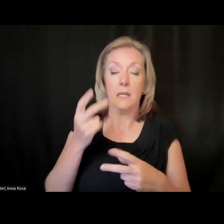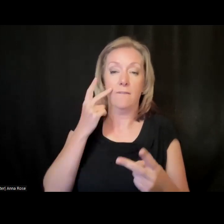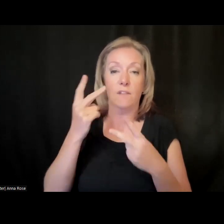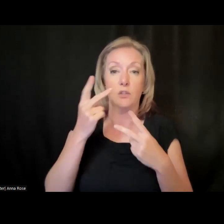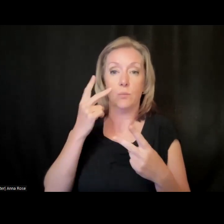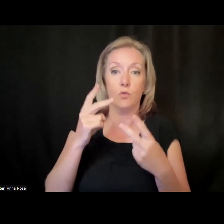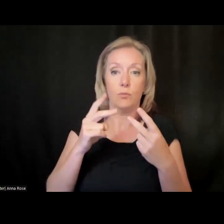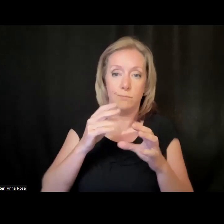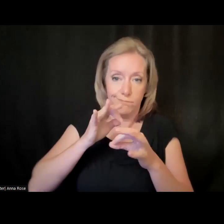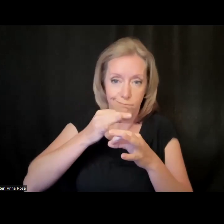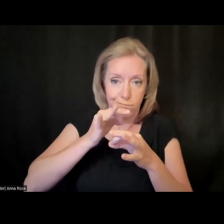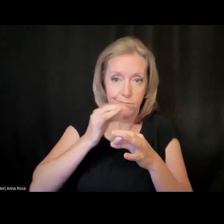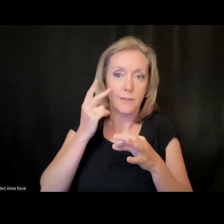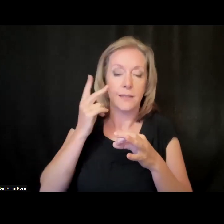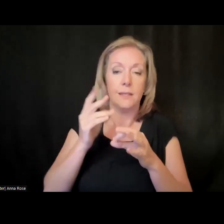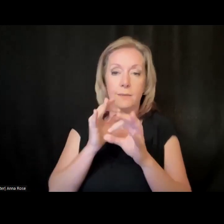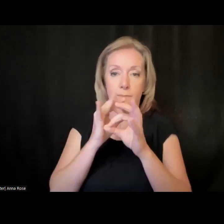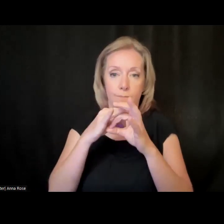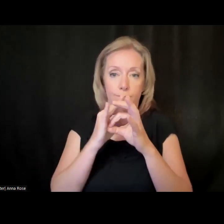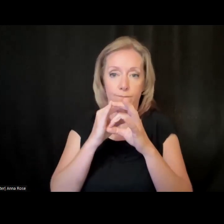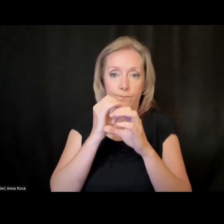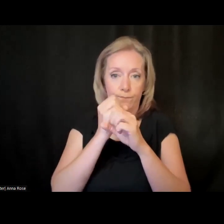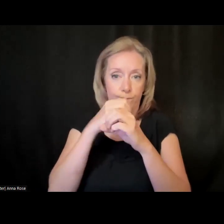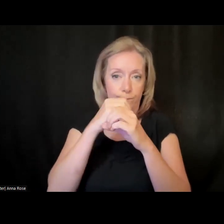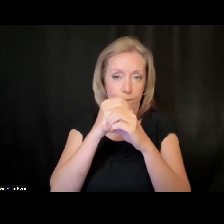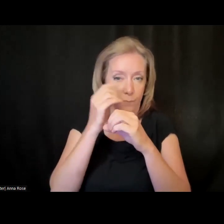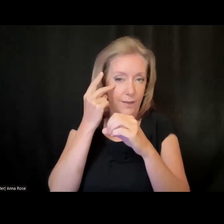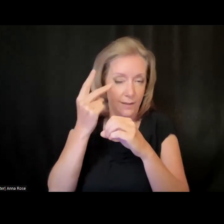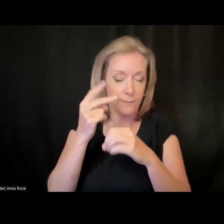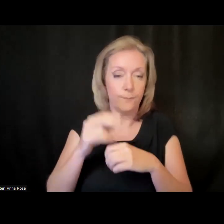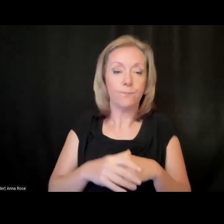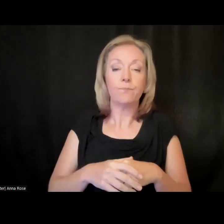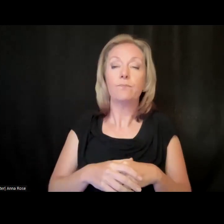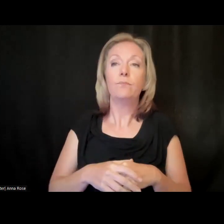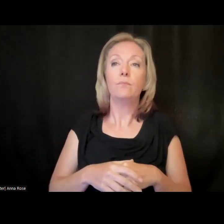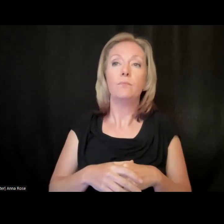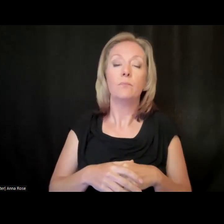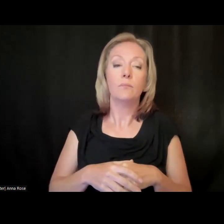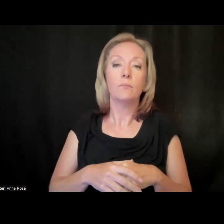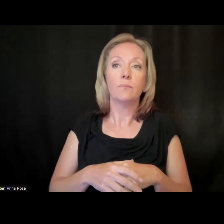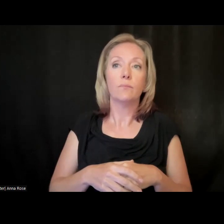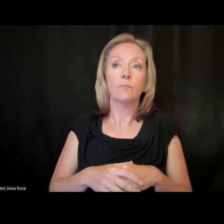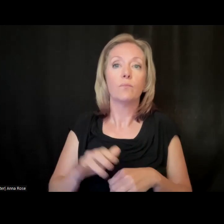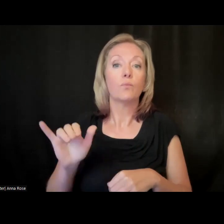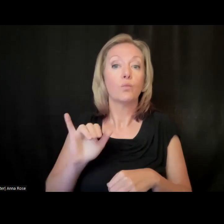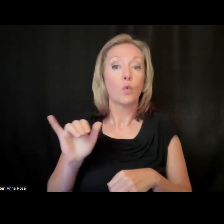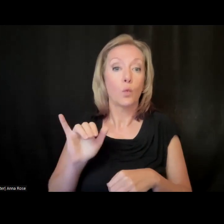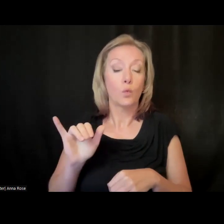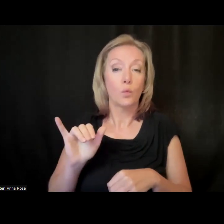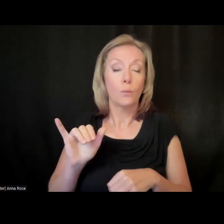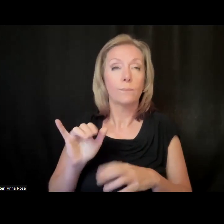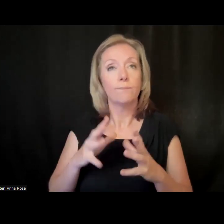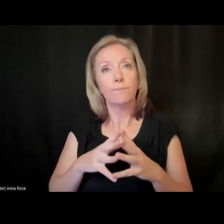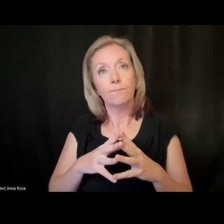the examination that tells whether or not something's happening. The eye doctors also can do I don't want